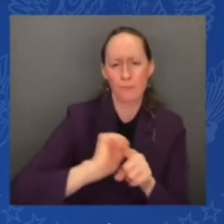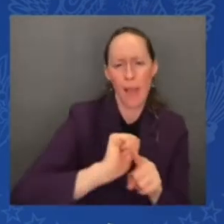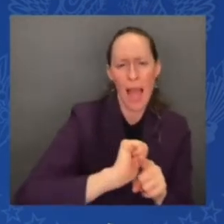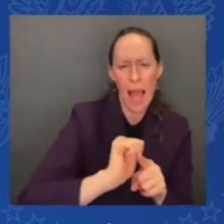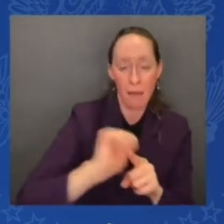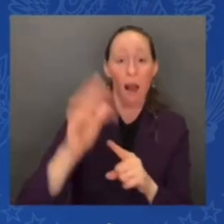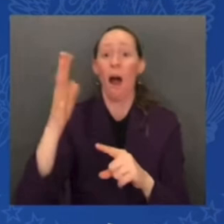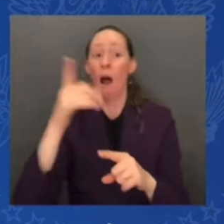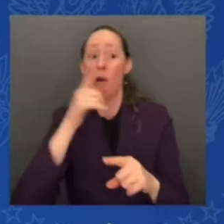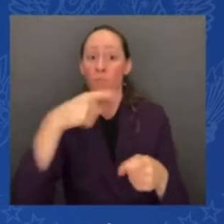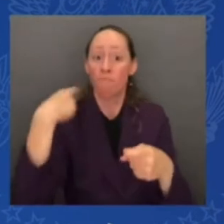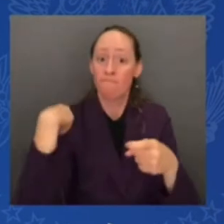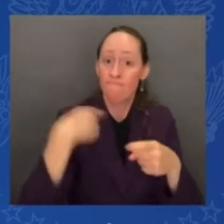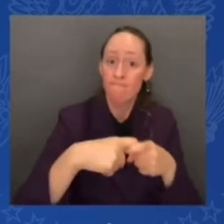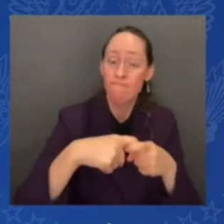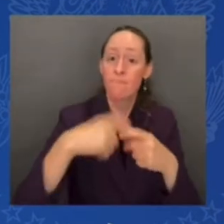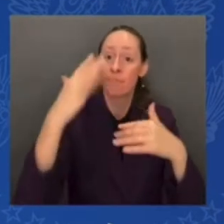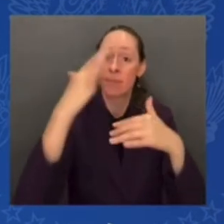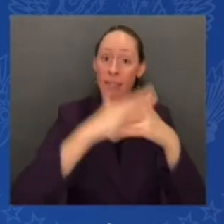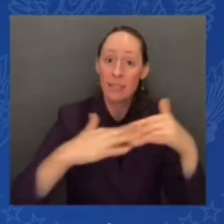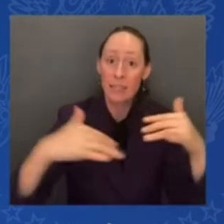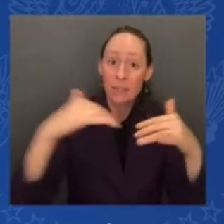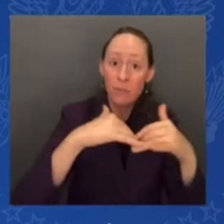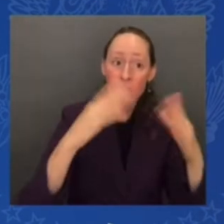substance abuse.